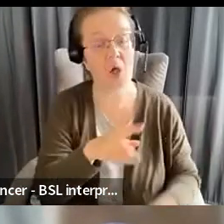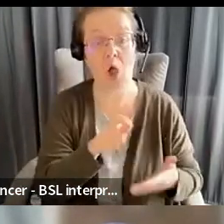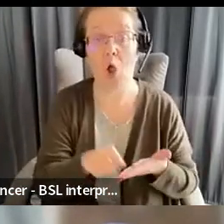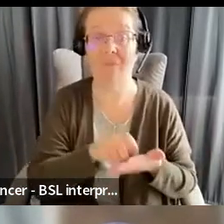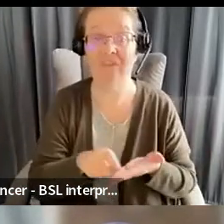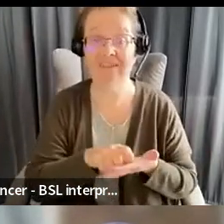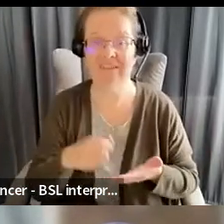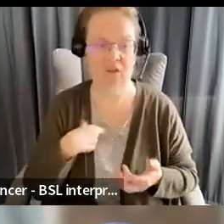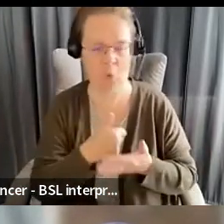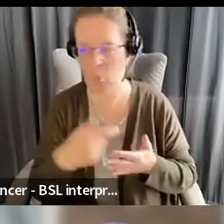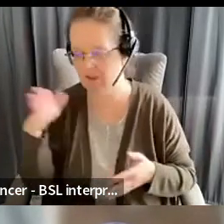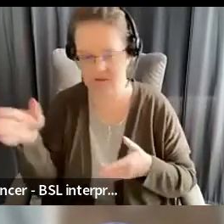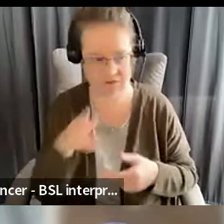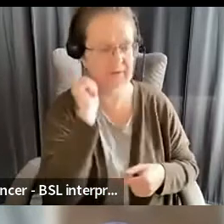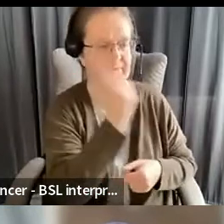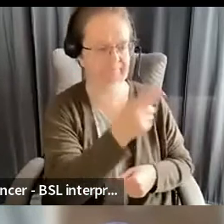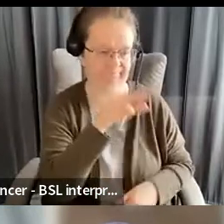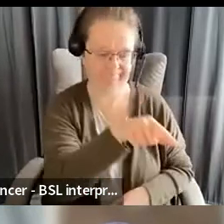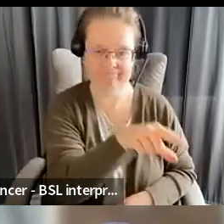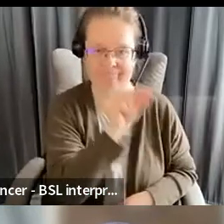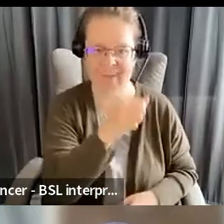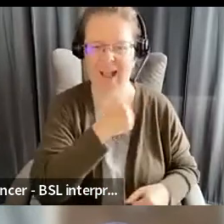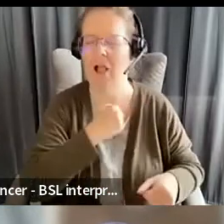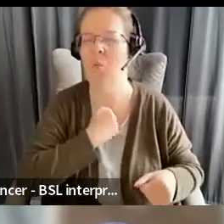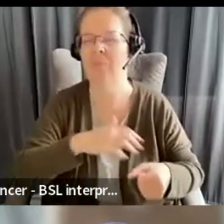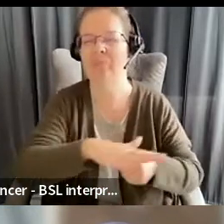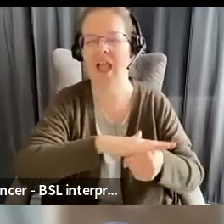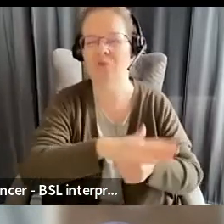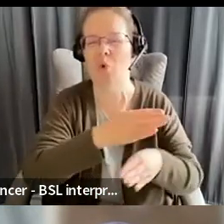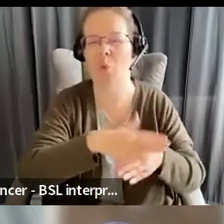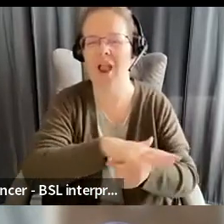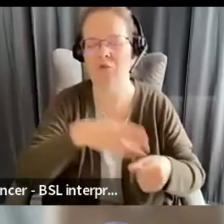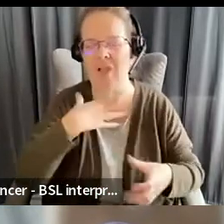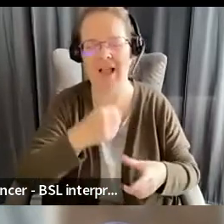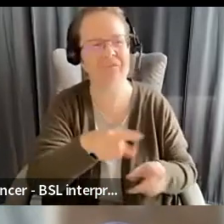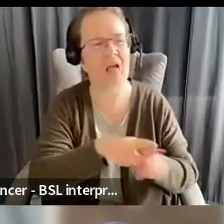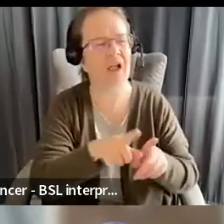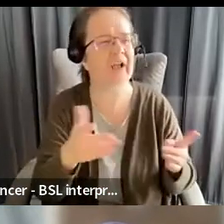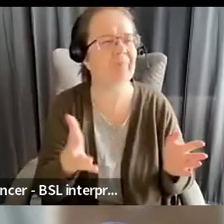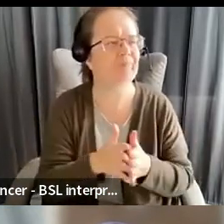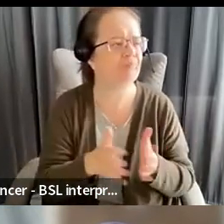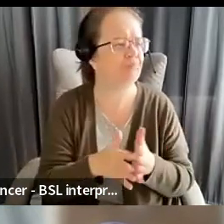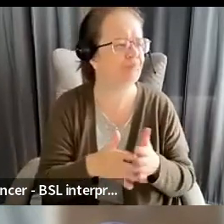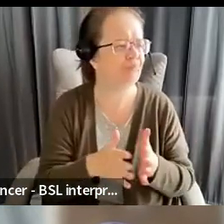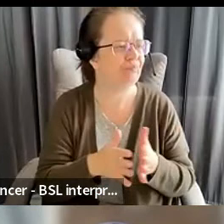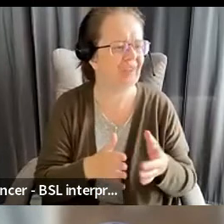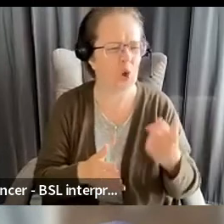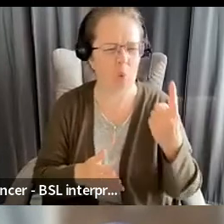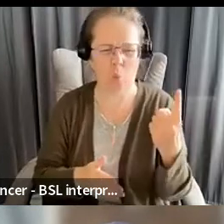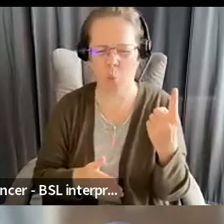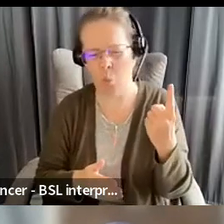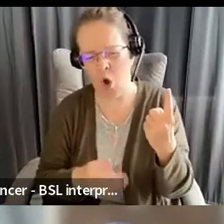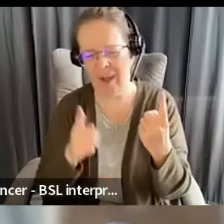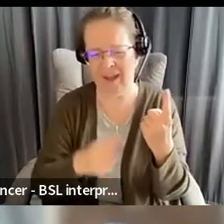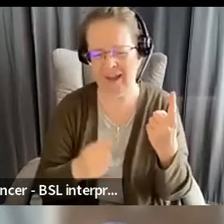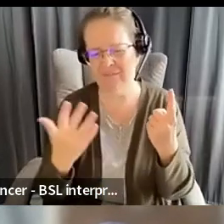choose the, like in our areas, work areas, we have like sort of 1 in 5 or 1